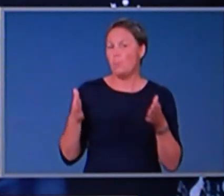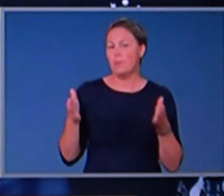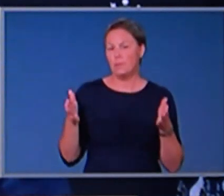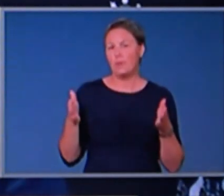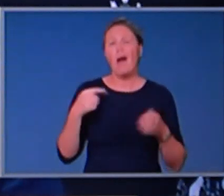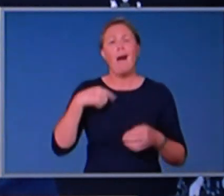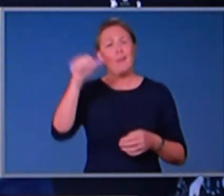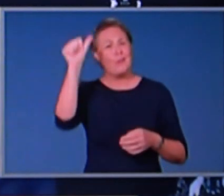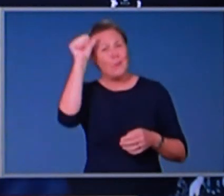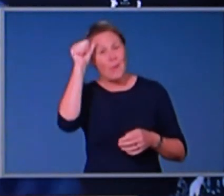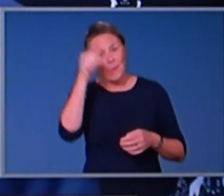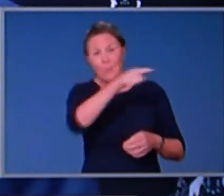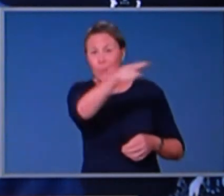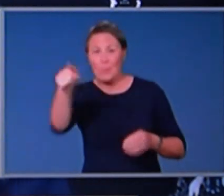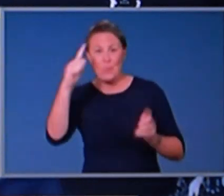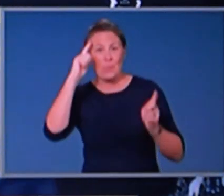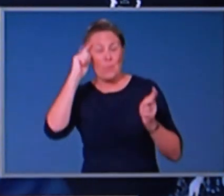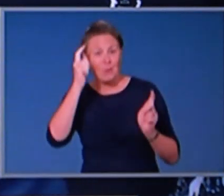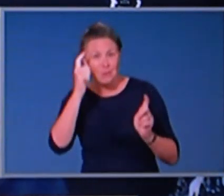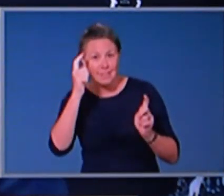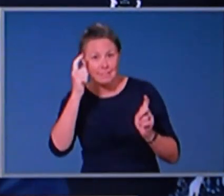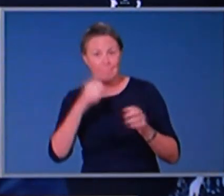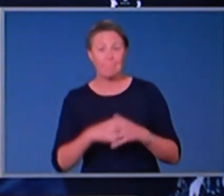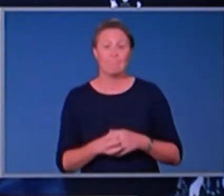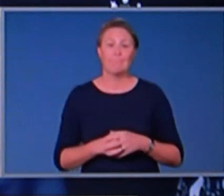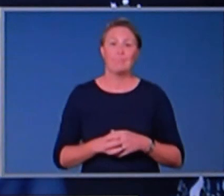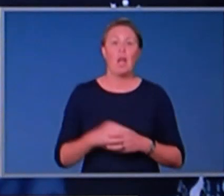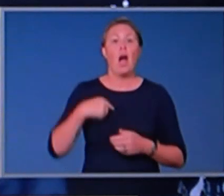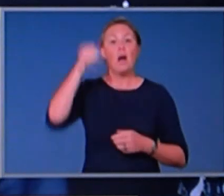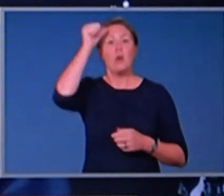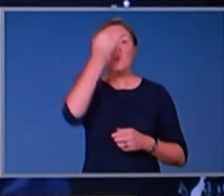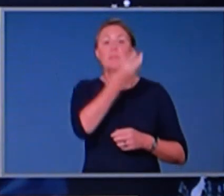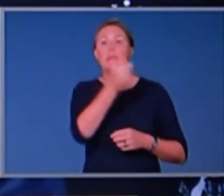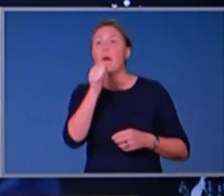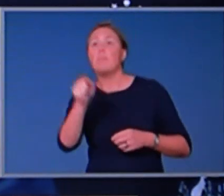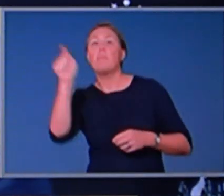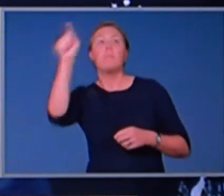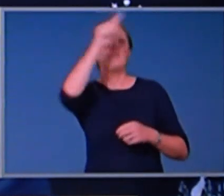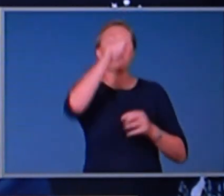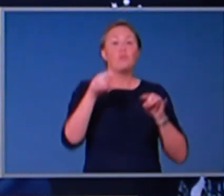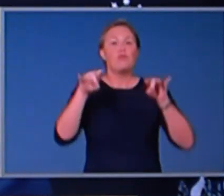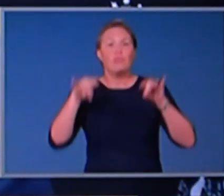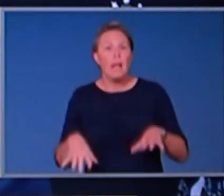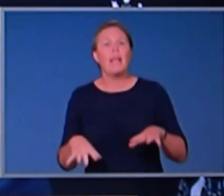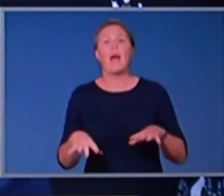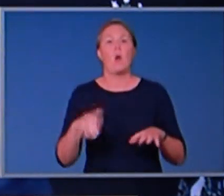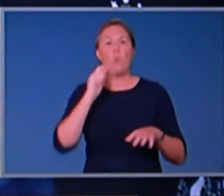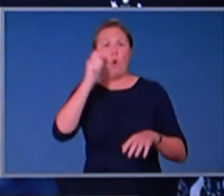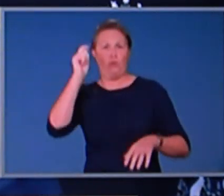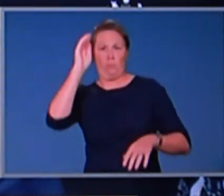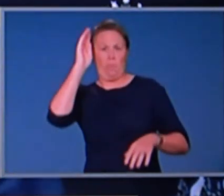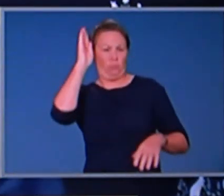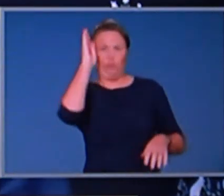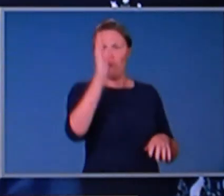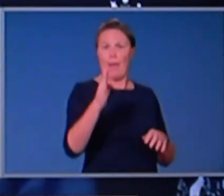concern, clearly we understand that in some states there's a gradual return, but the HPPC advice has not at any